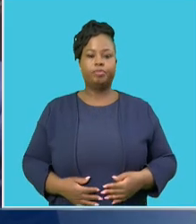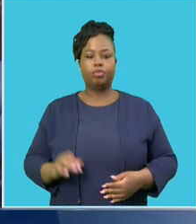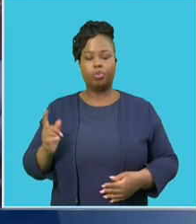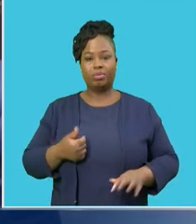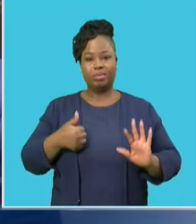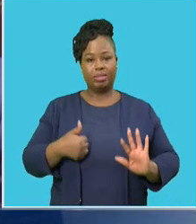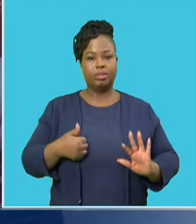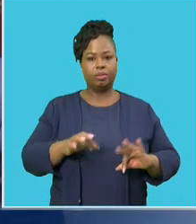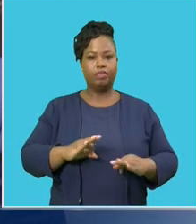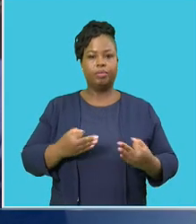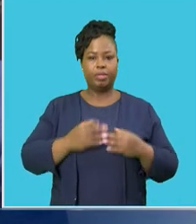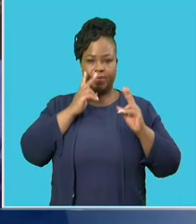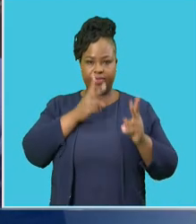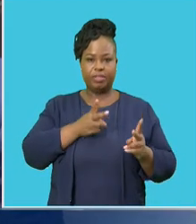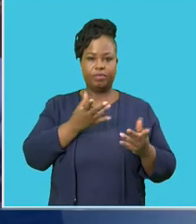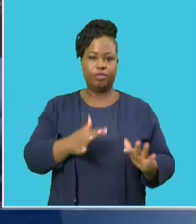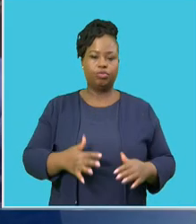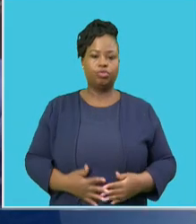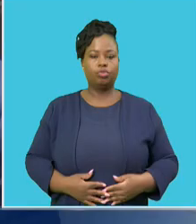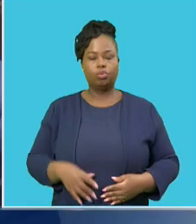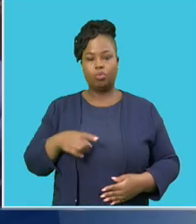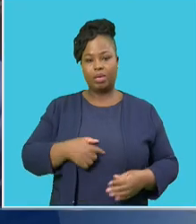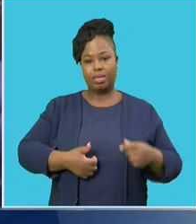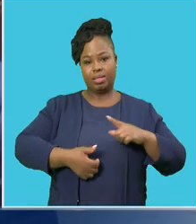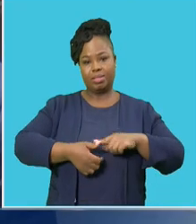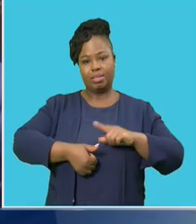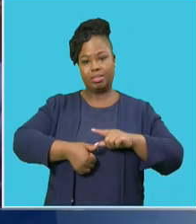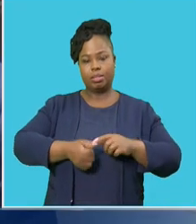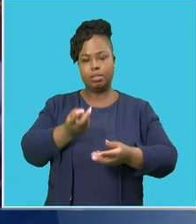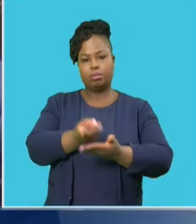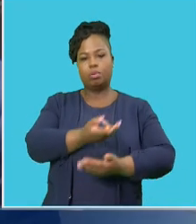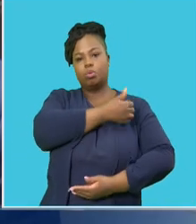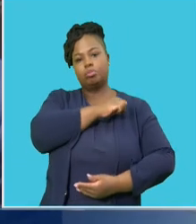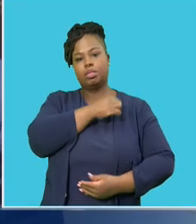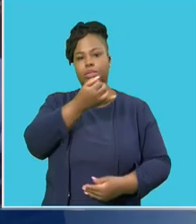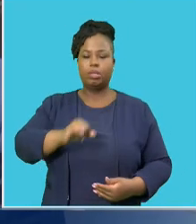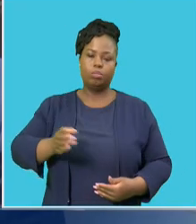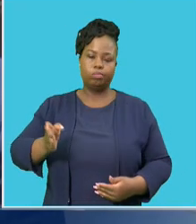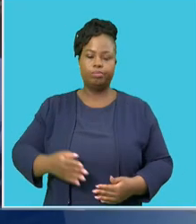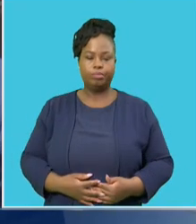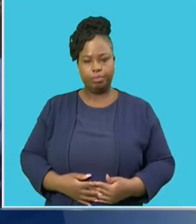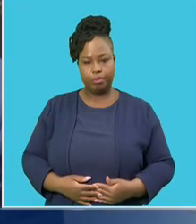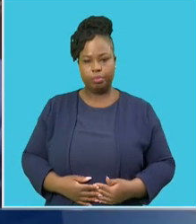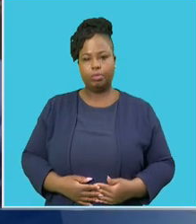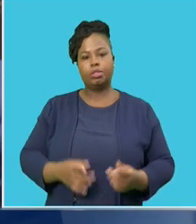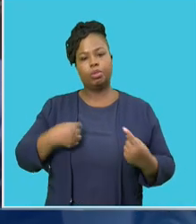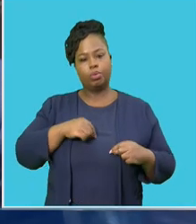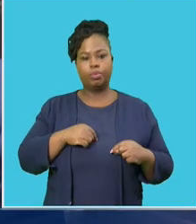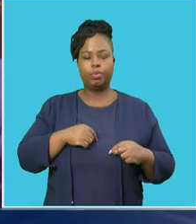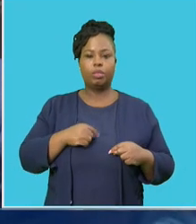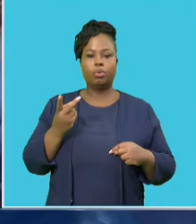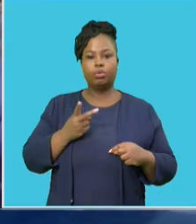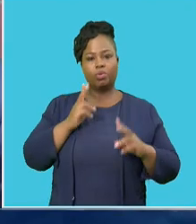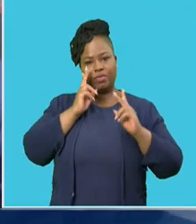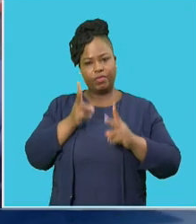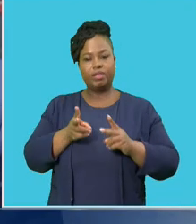six families. Six because the sixth child is still in hospital. We had to go to that family as